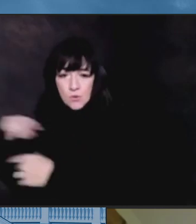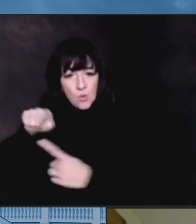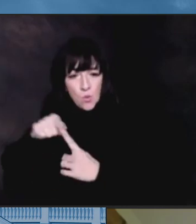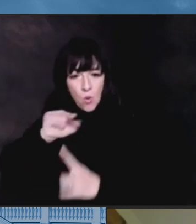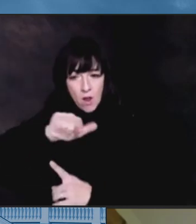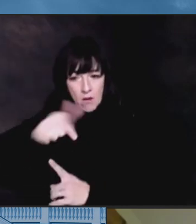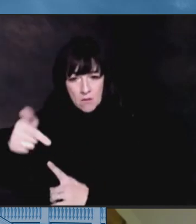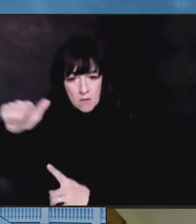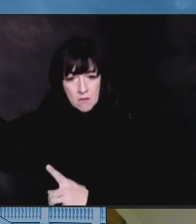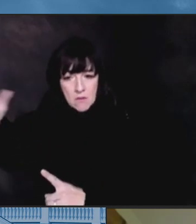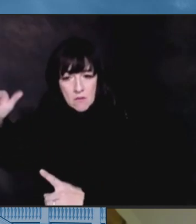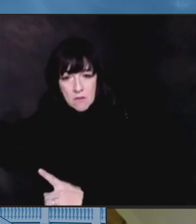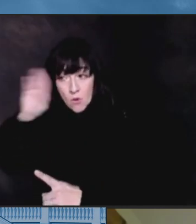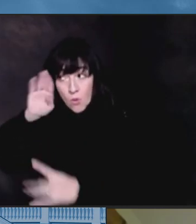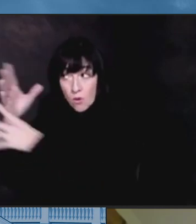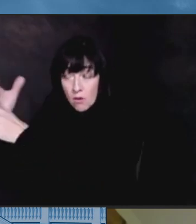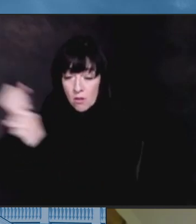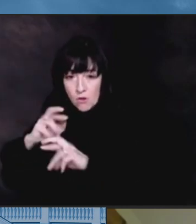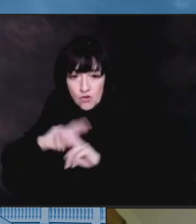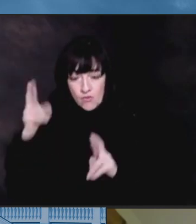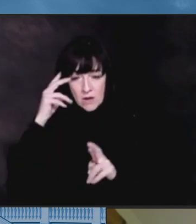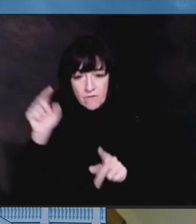federal ACIP,